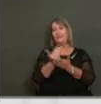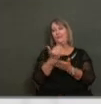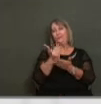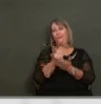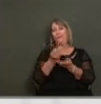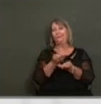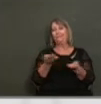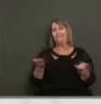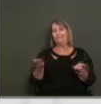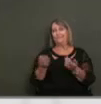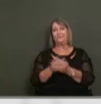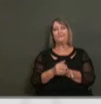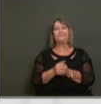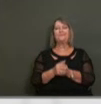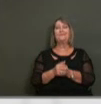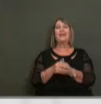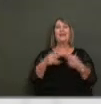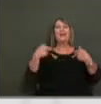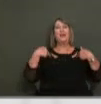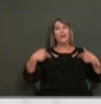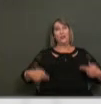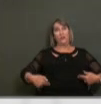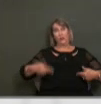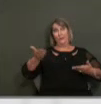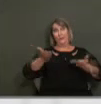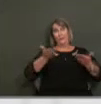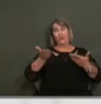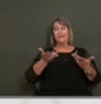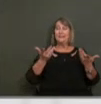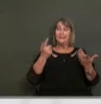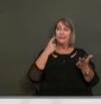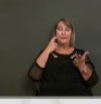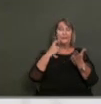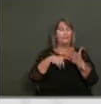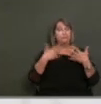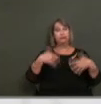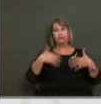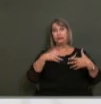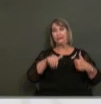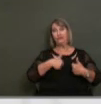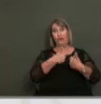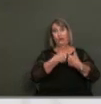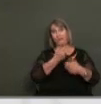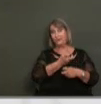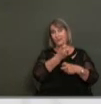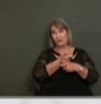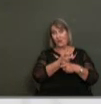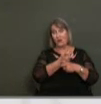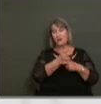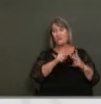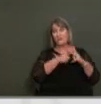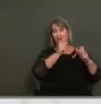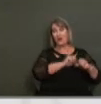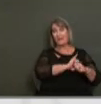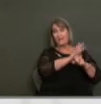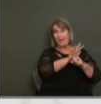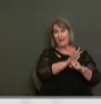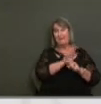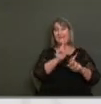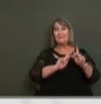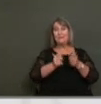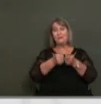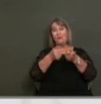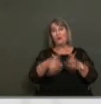one of the challenges that we had with the pandemic, and it continues to be a challenge, is